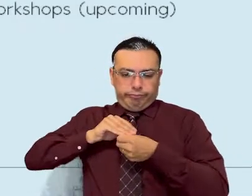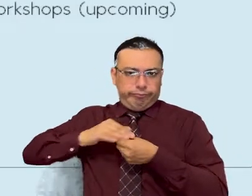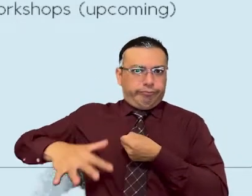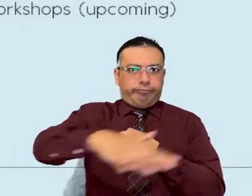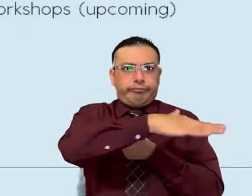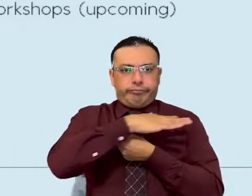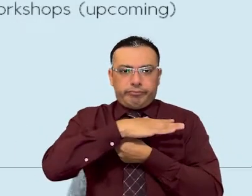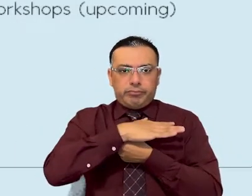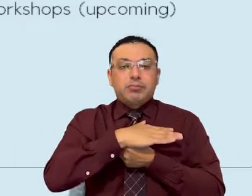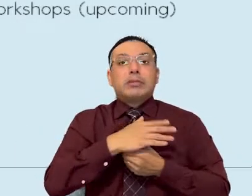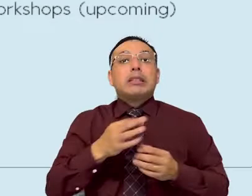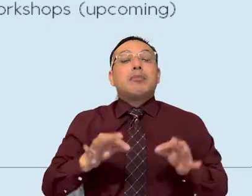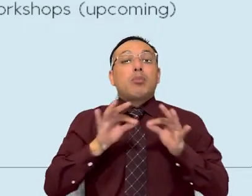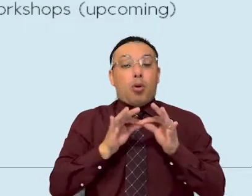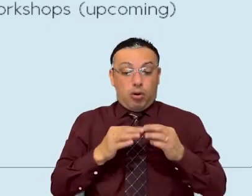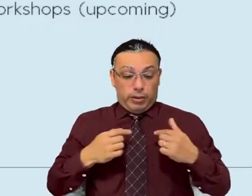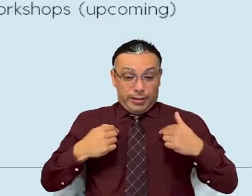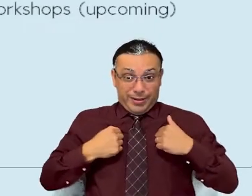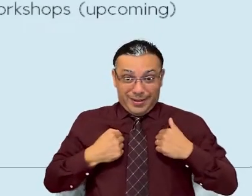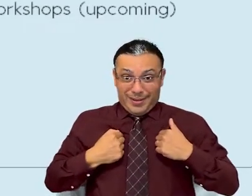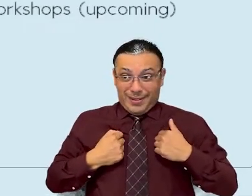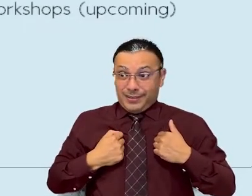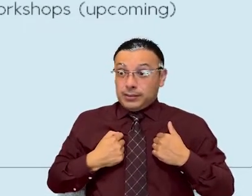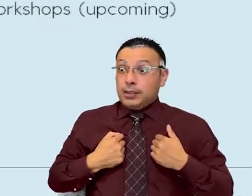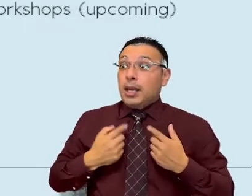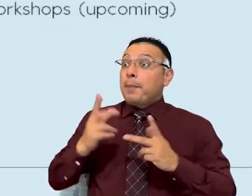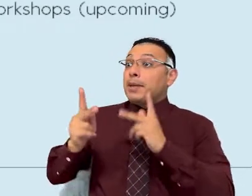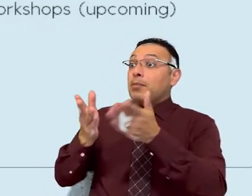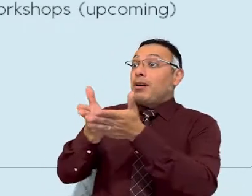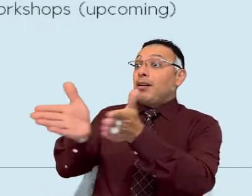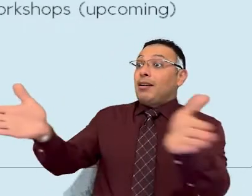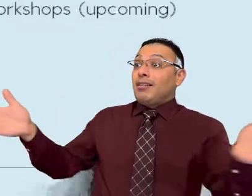the public, anyone who's interested or anyone who has